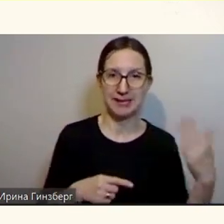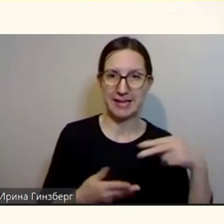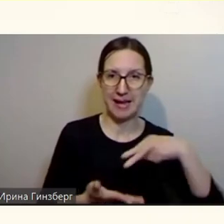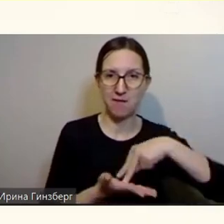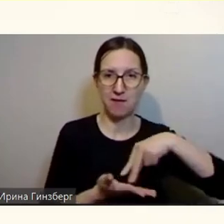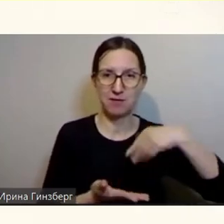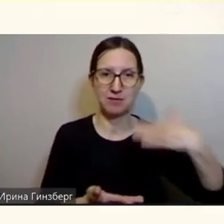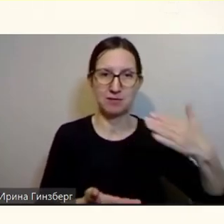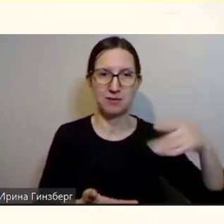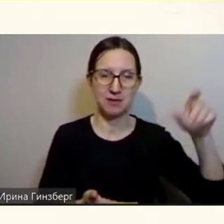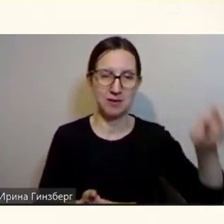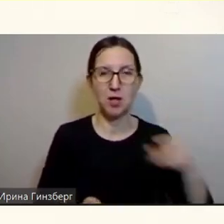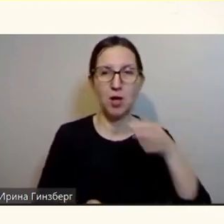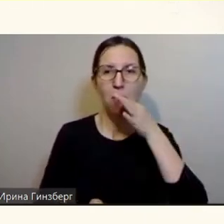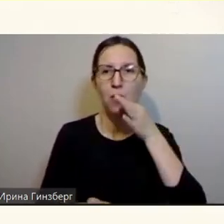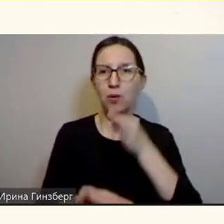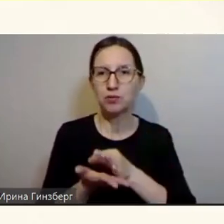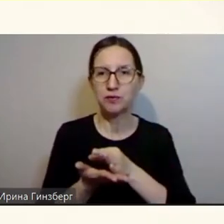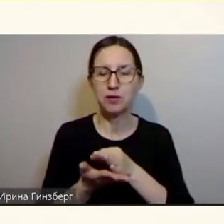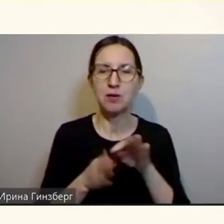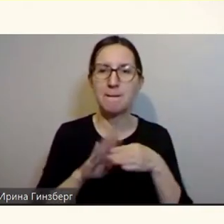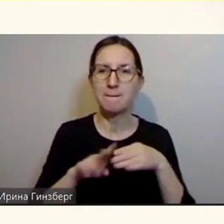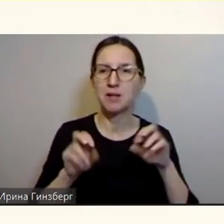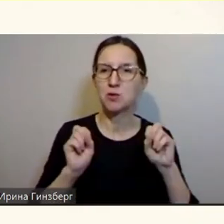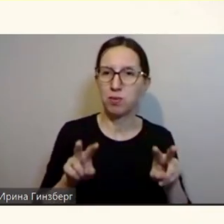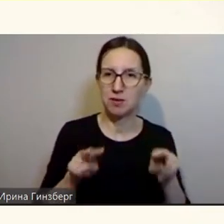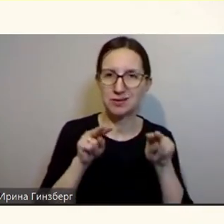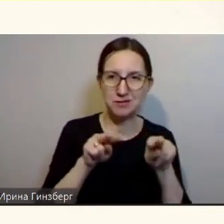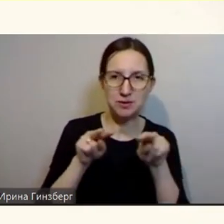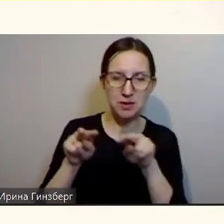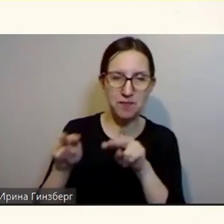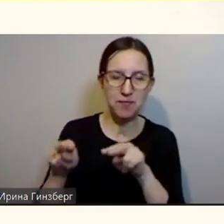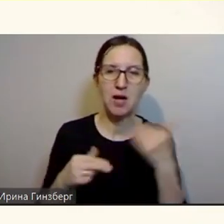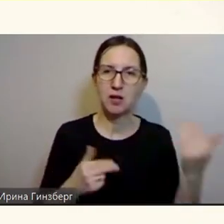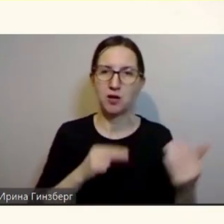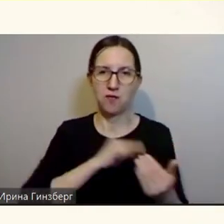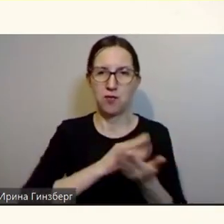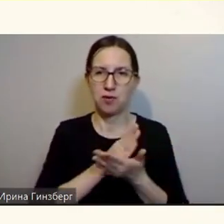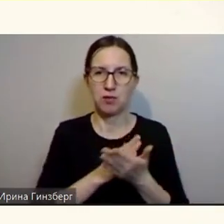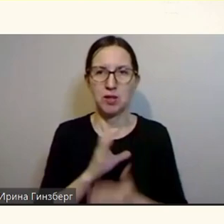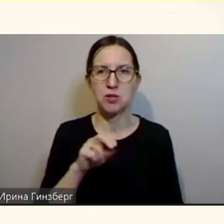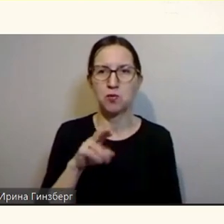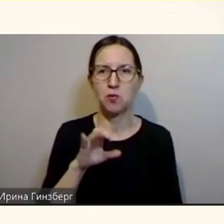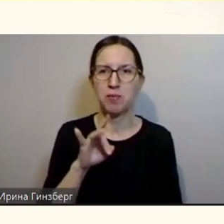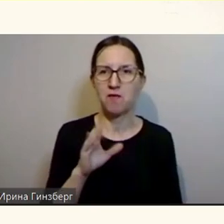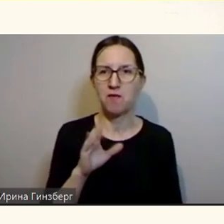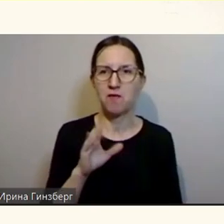safety precautions. And actually he was the one also in Isolde's Ascension where he was